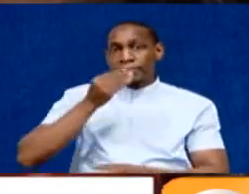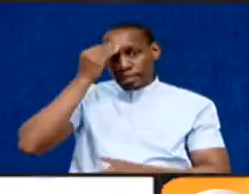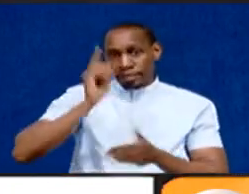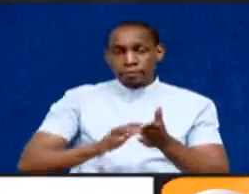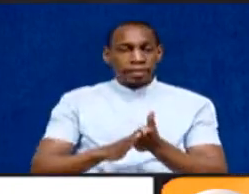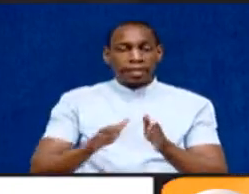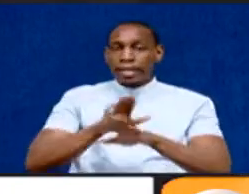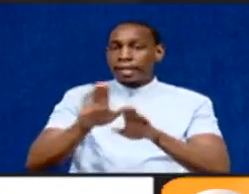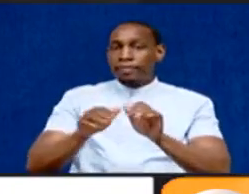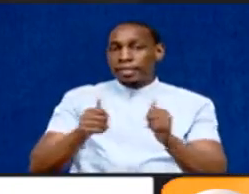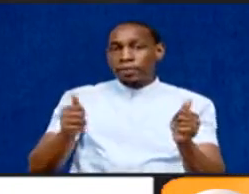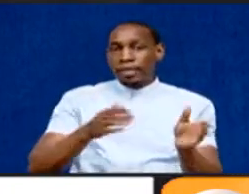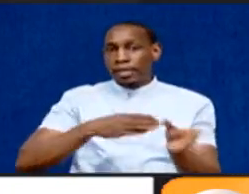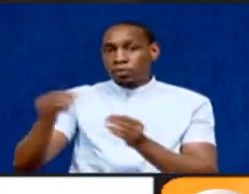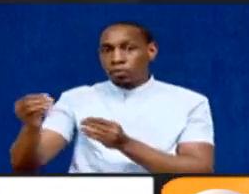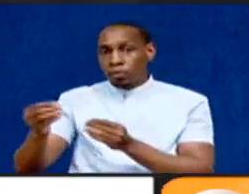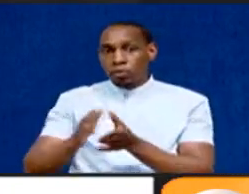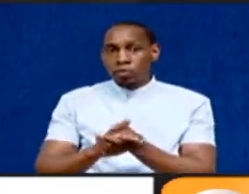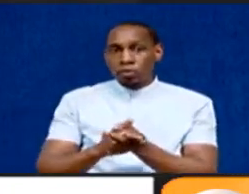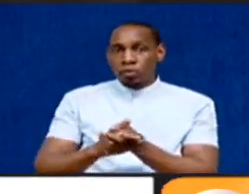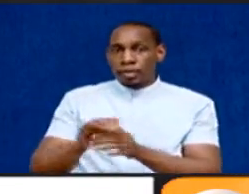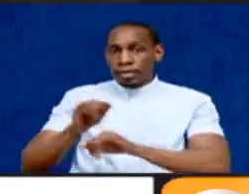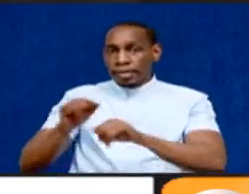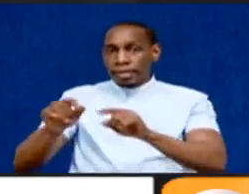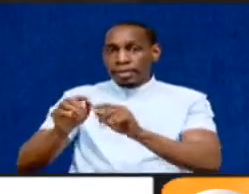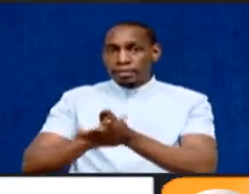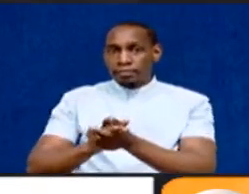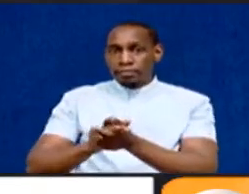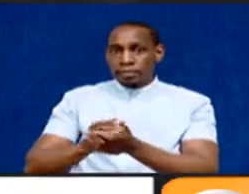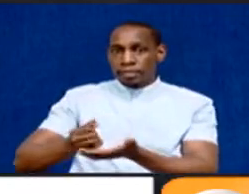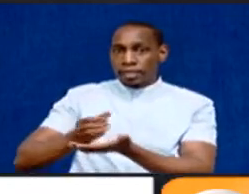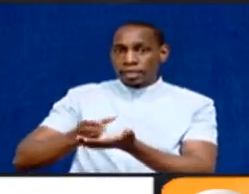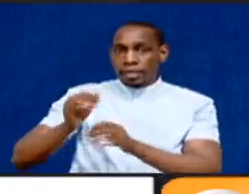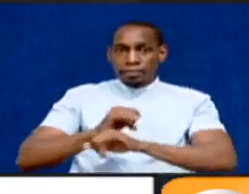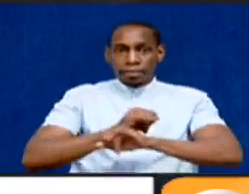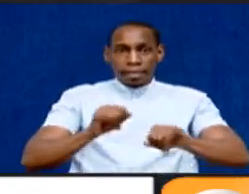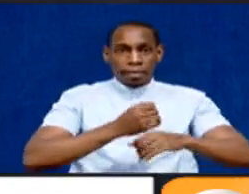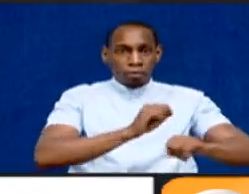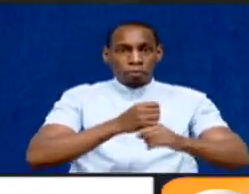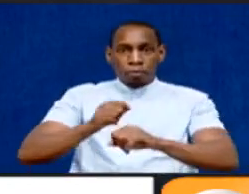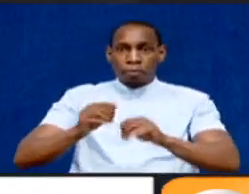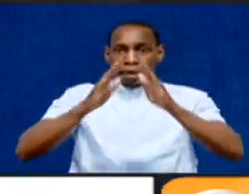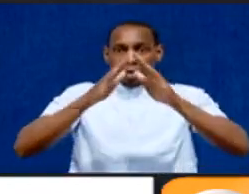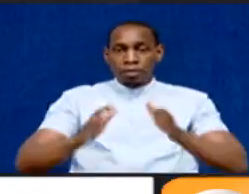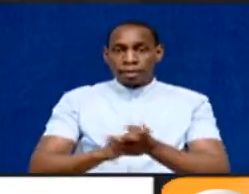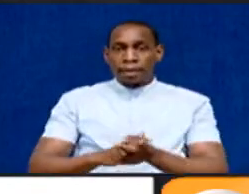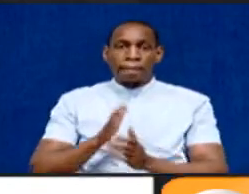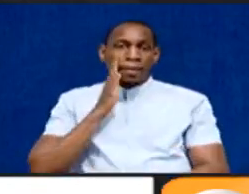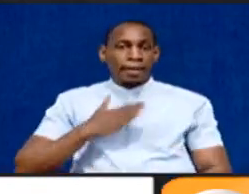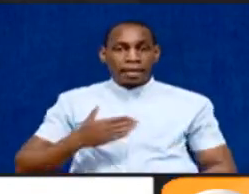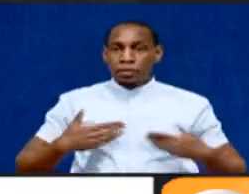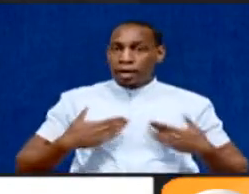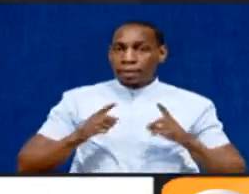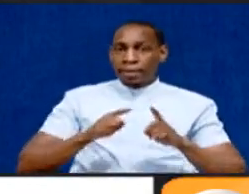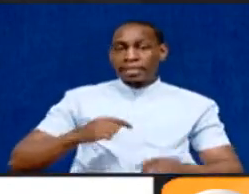I was okay. I used to go wash dishes, you know, mop the house just to keep my mom happy, even though I knew